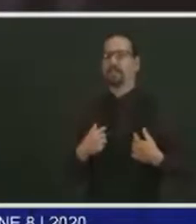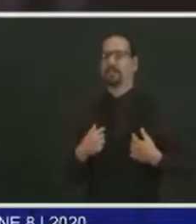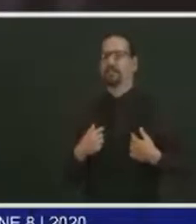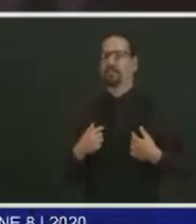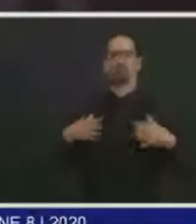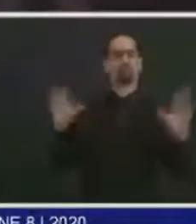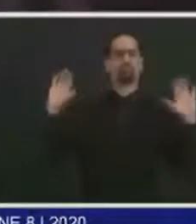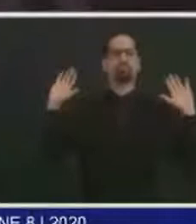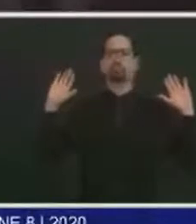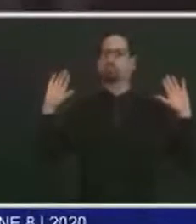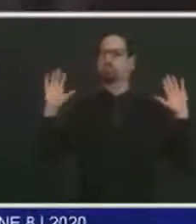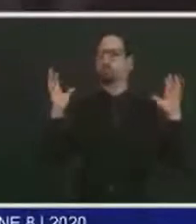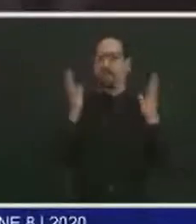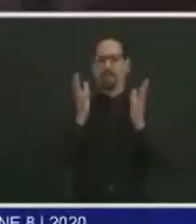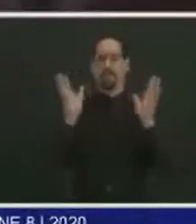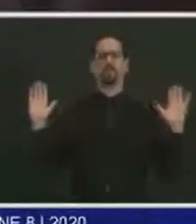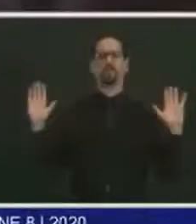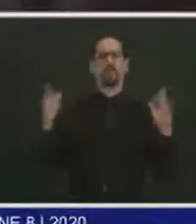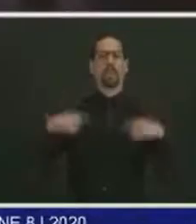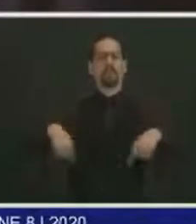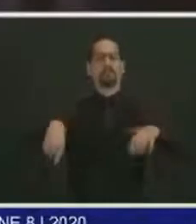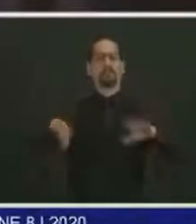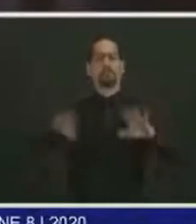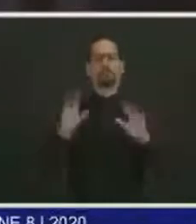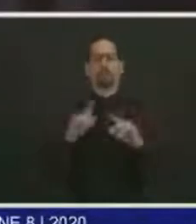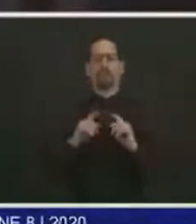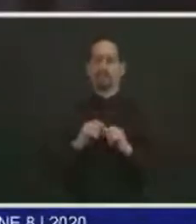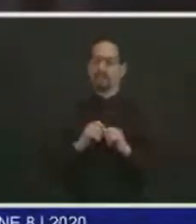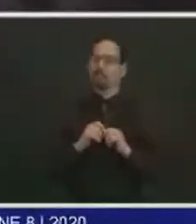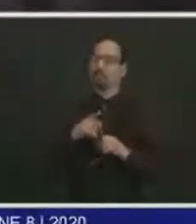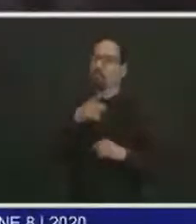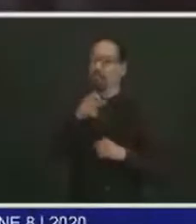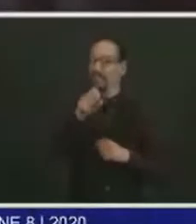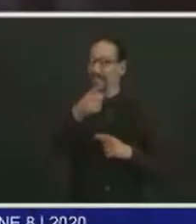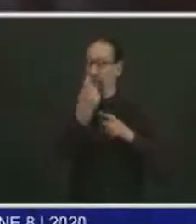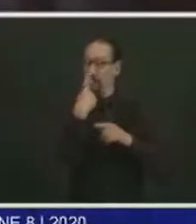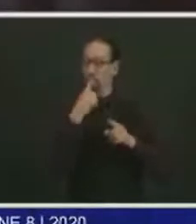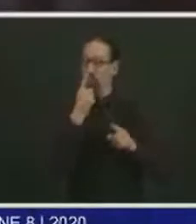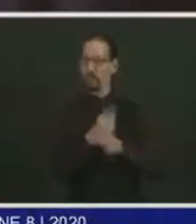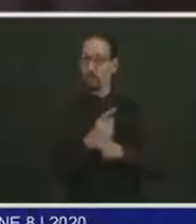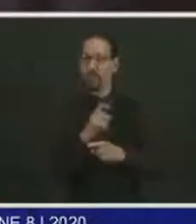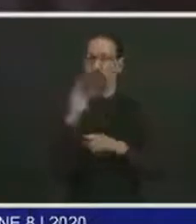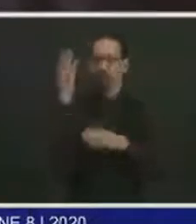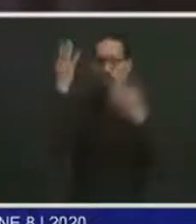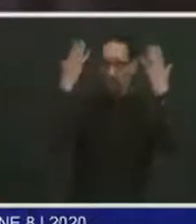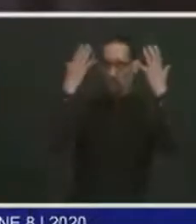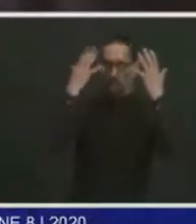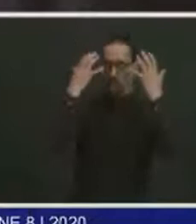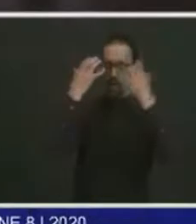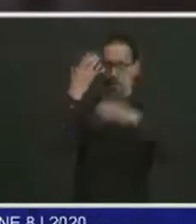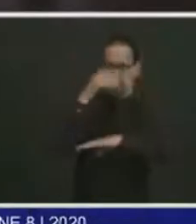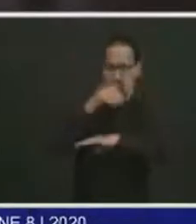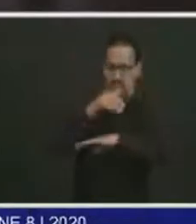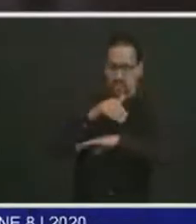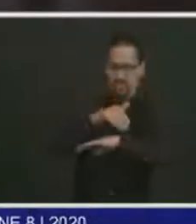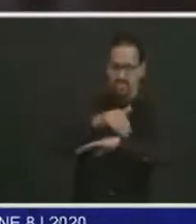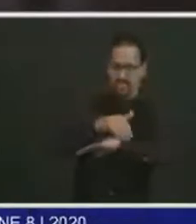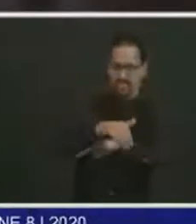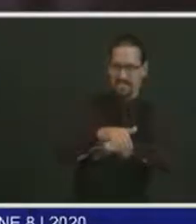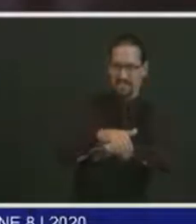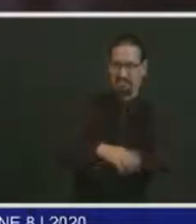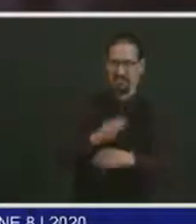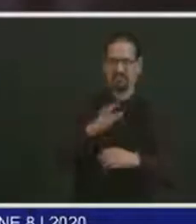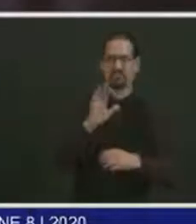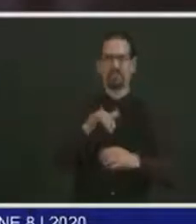guidance. You're correct, though, that as the hours went on, I think, 9,000 people went